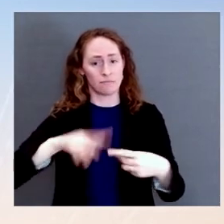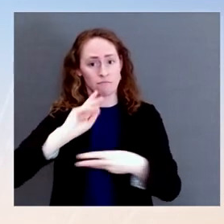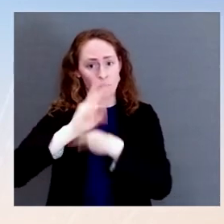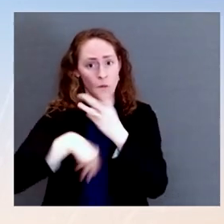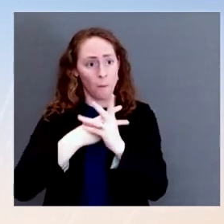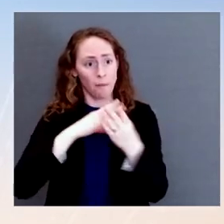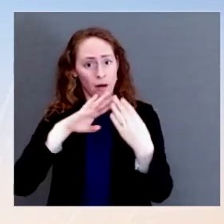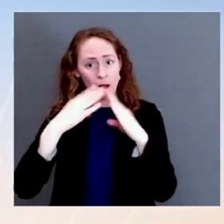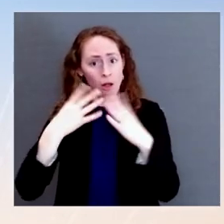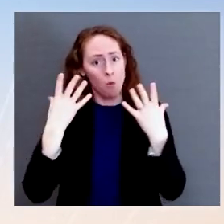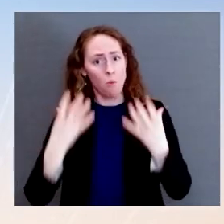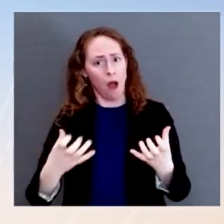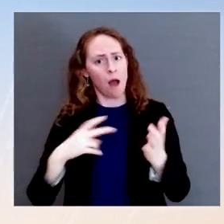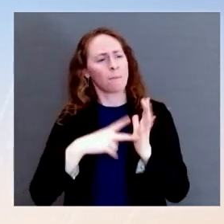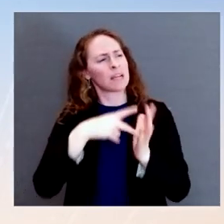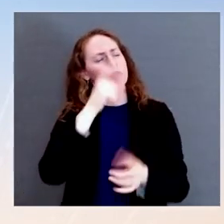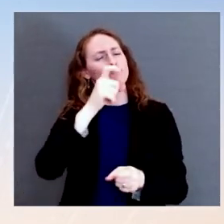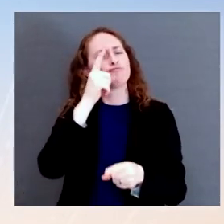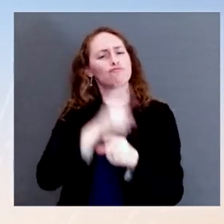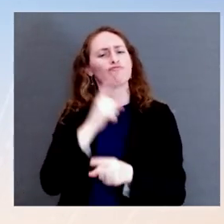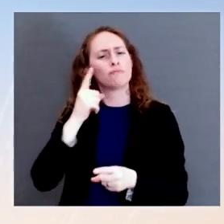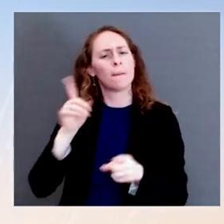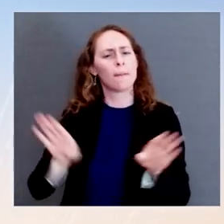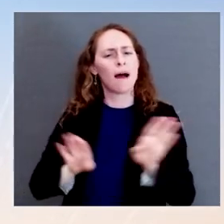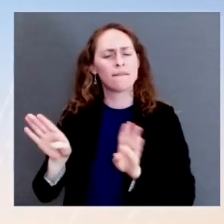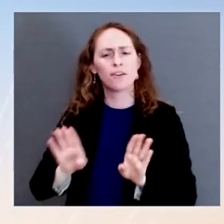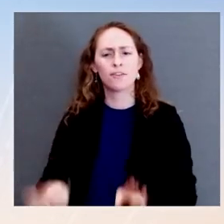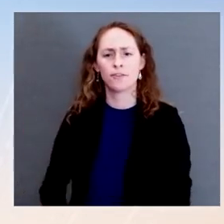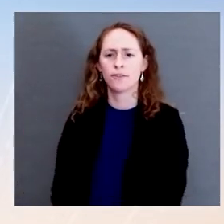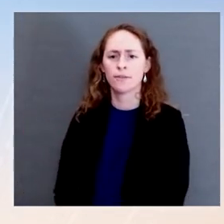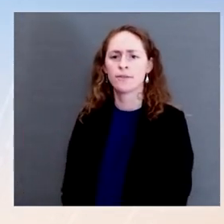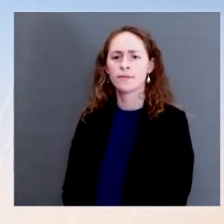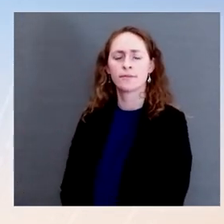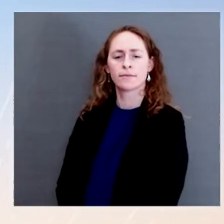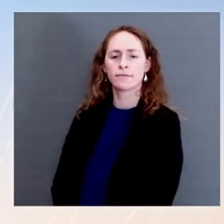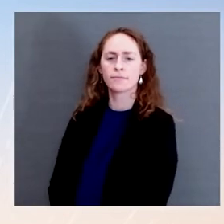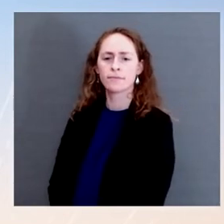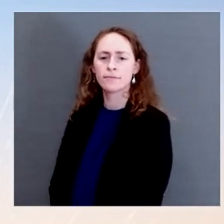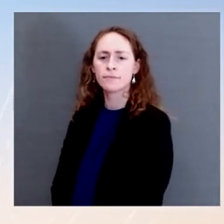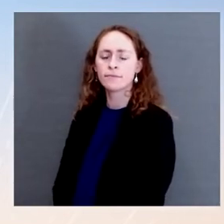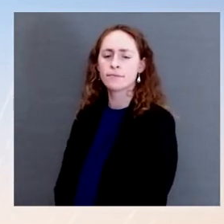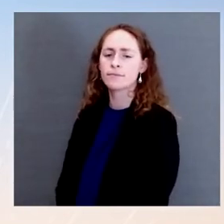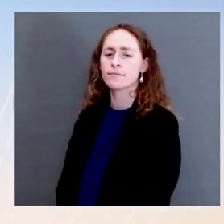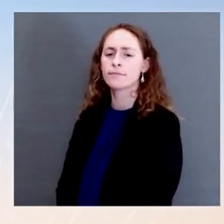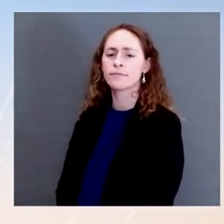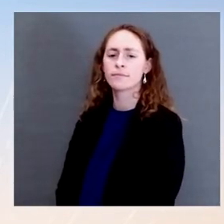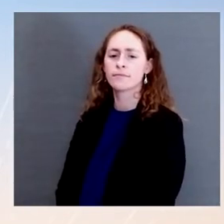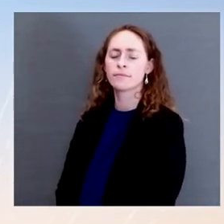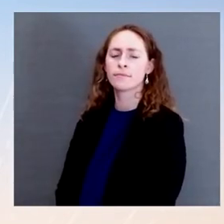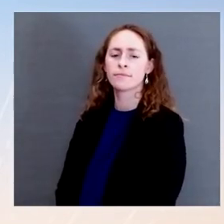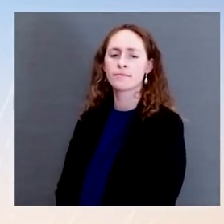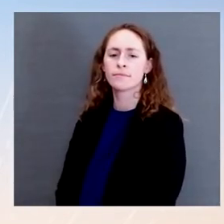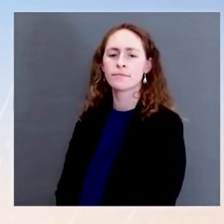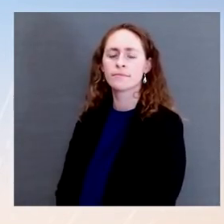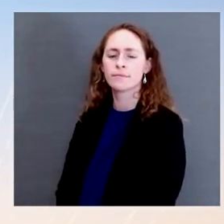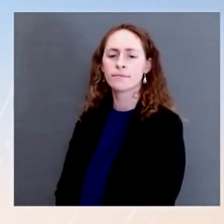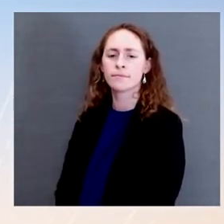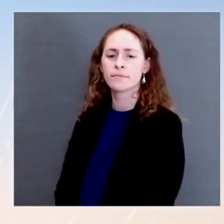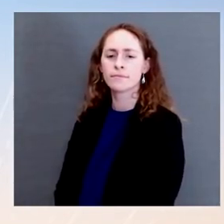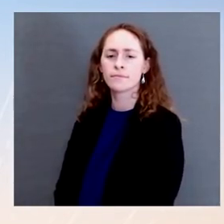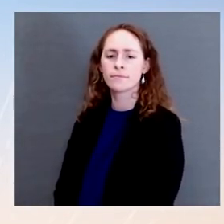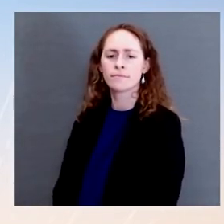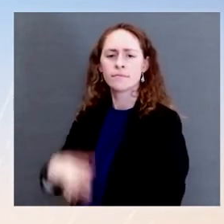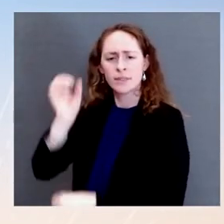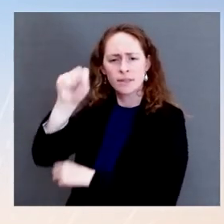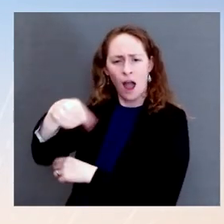video meeting with President Putin? Just everything from who will be in the room on the U.S. side, how much time has been blocked